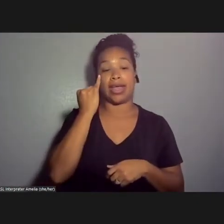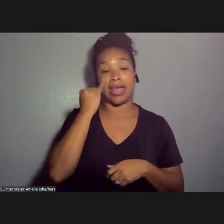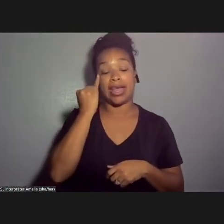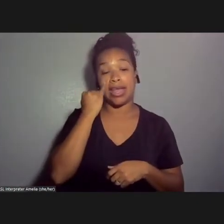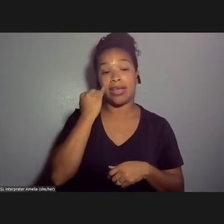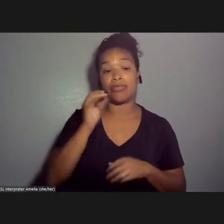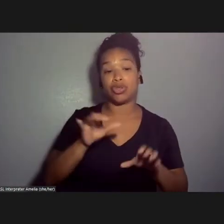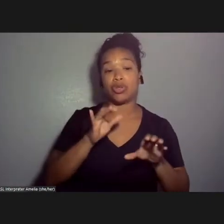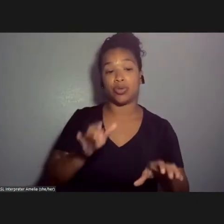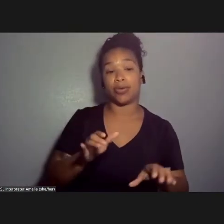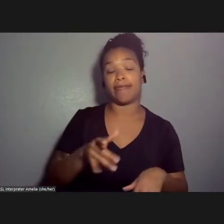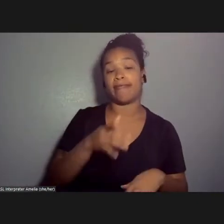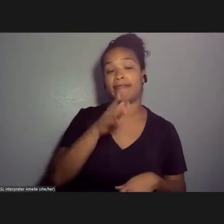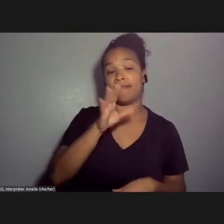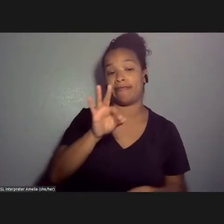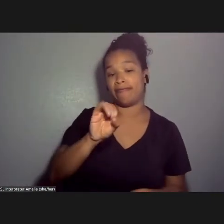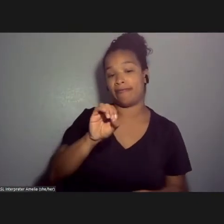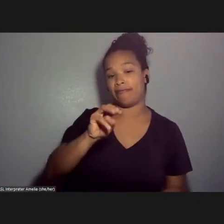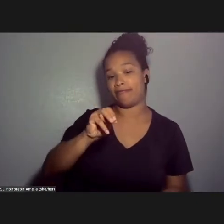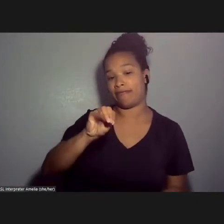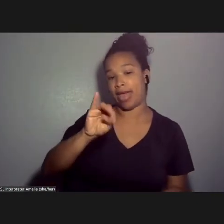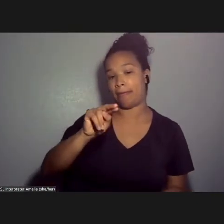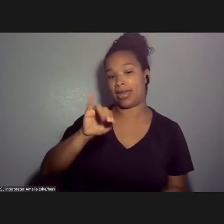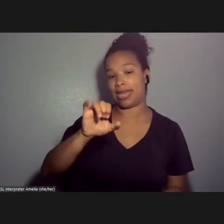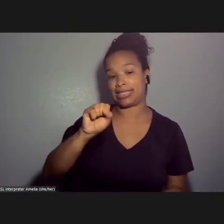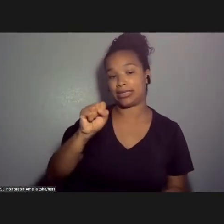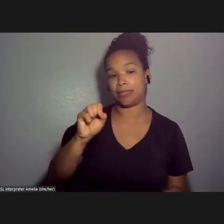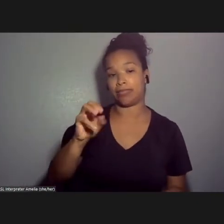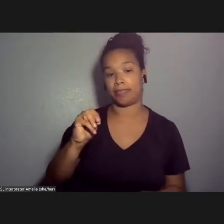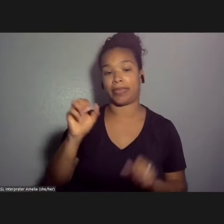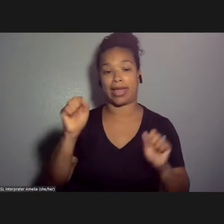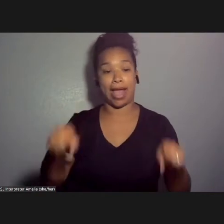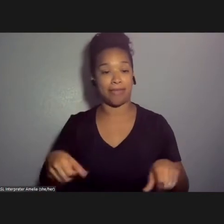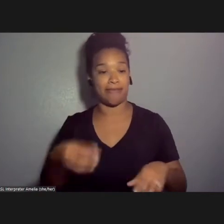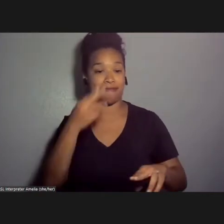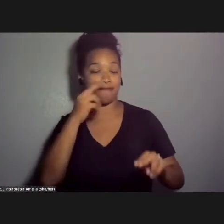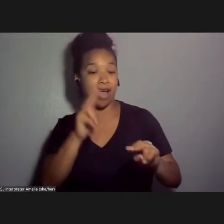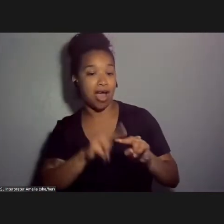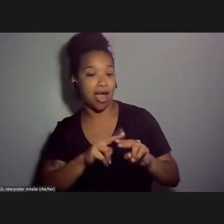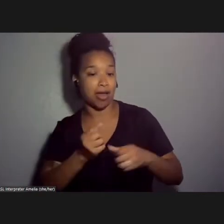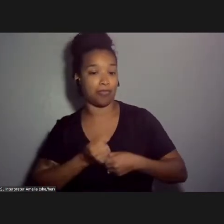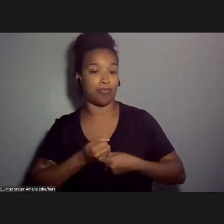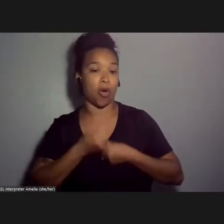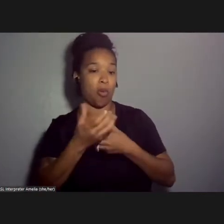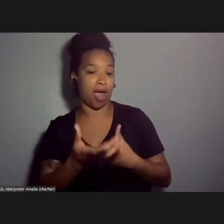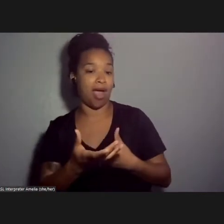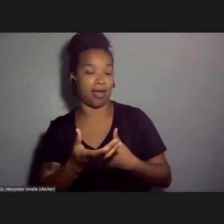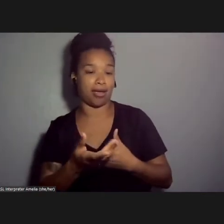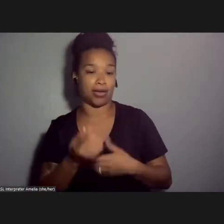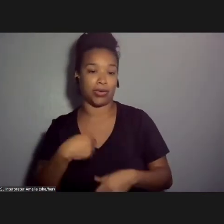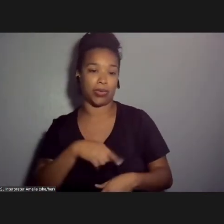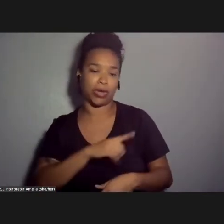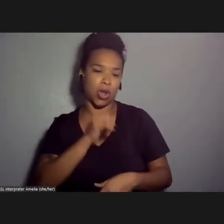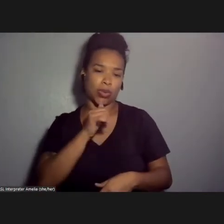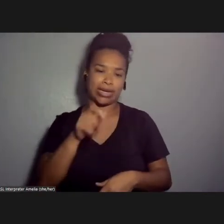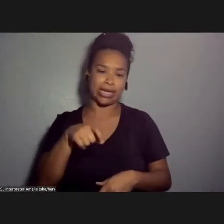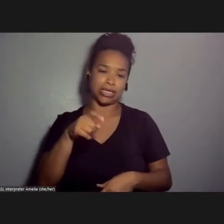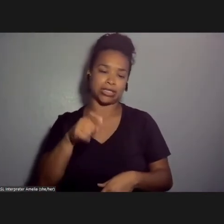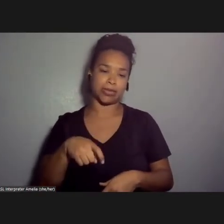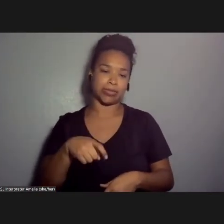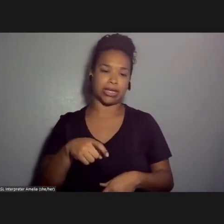be fun, funny, heartwarming, thrilling, suspenseful, and poetic. We needn't be righteous to be